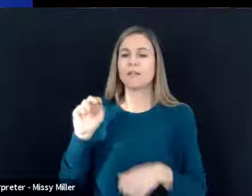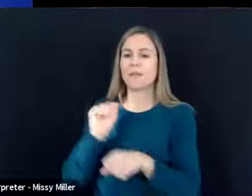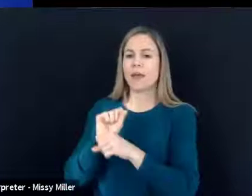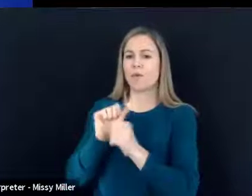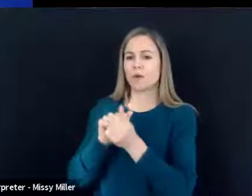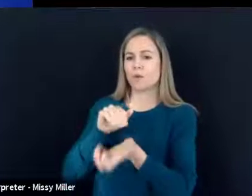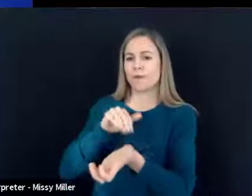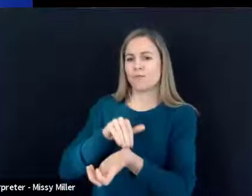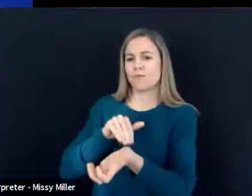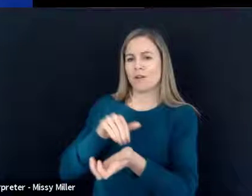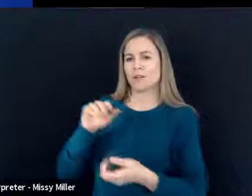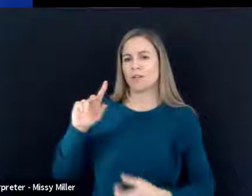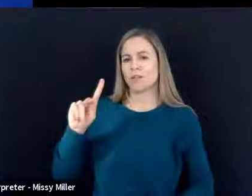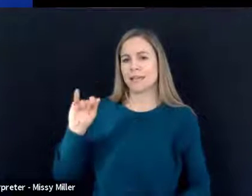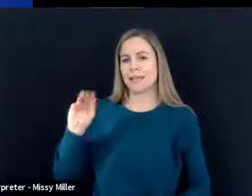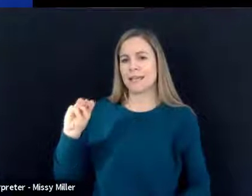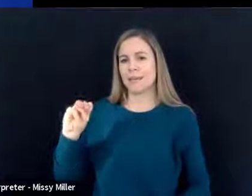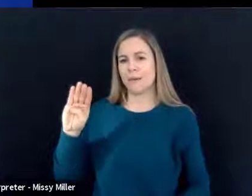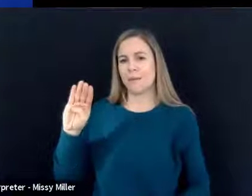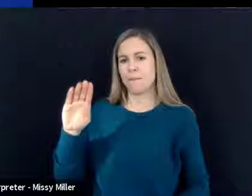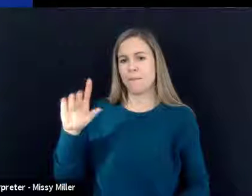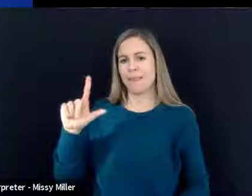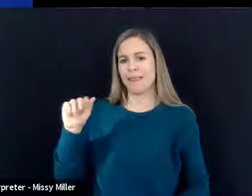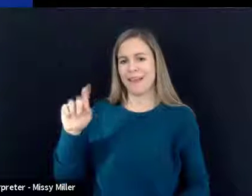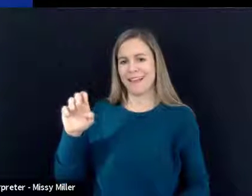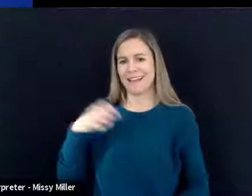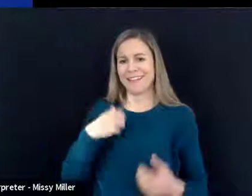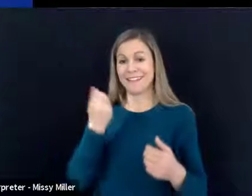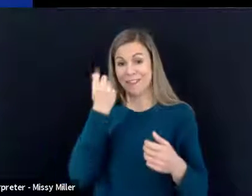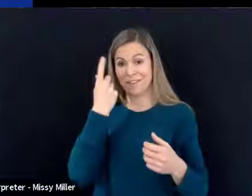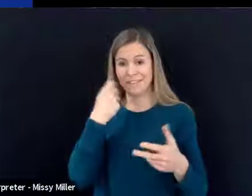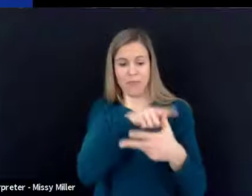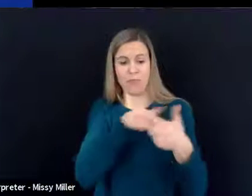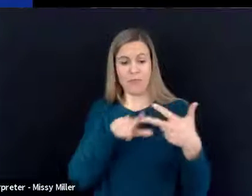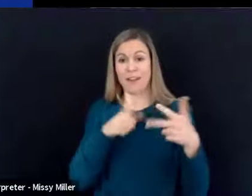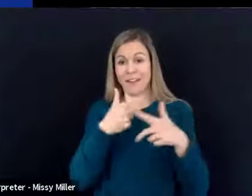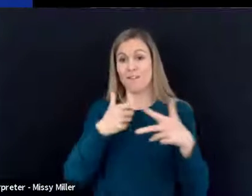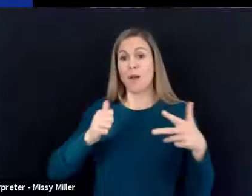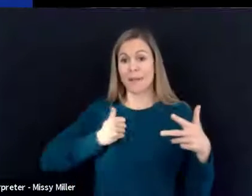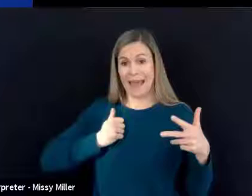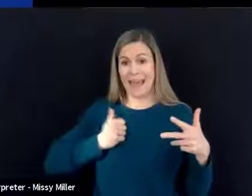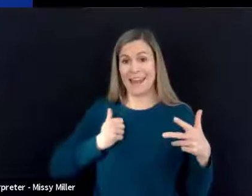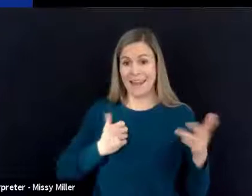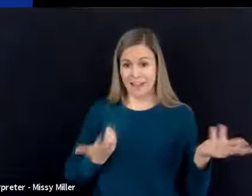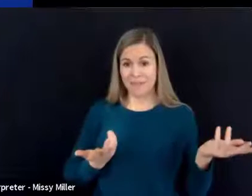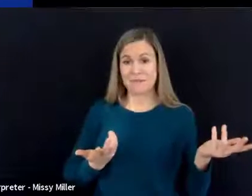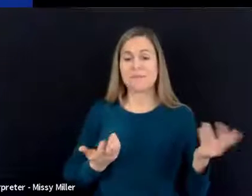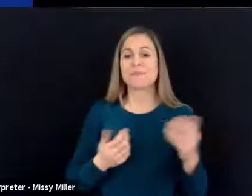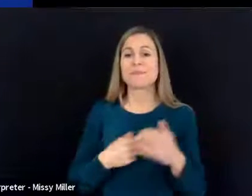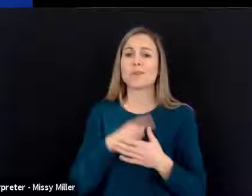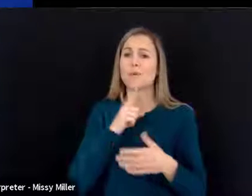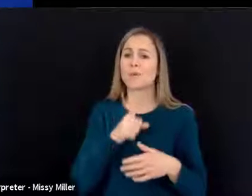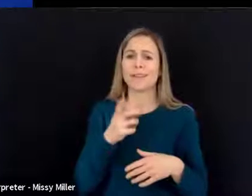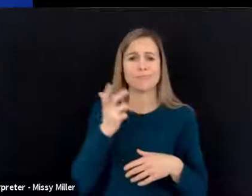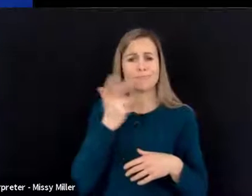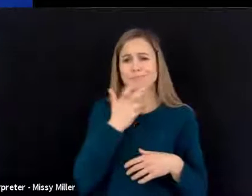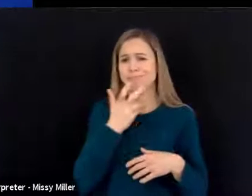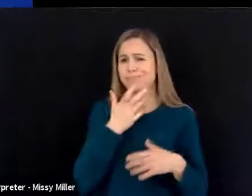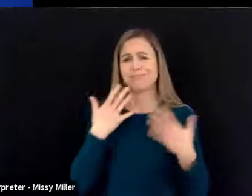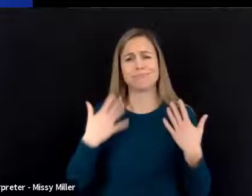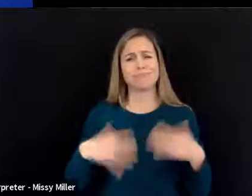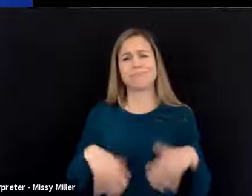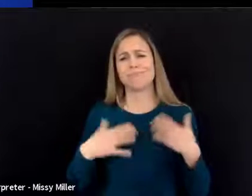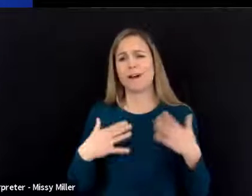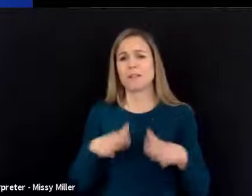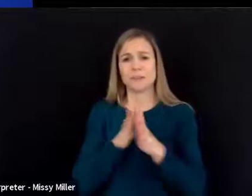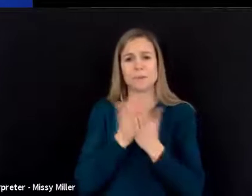Canada. So for you Canadians, we got a Canadian editor on here. And I think it's a wonderful book. It